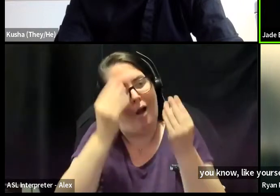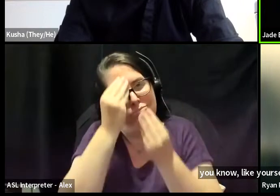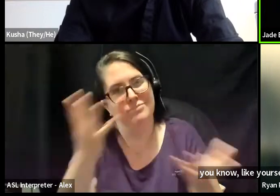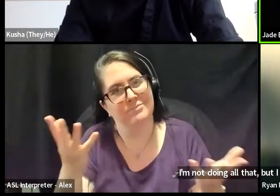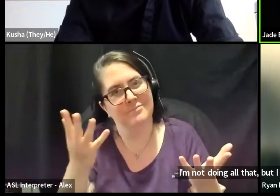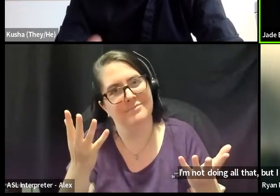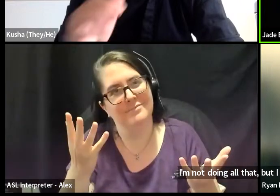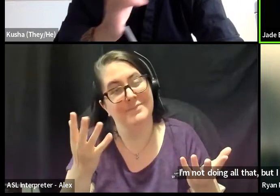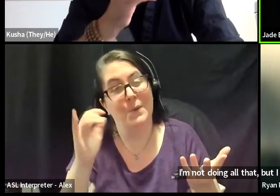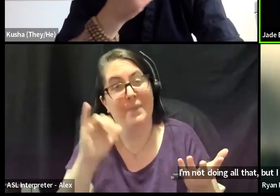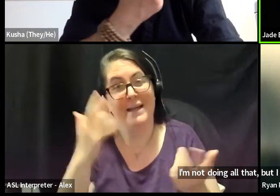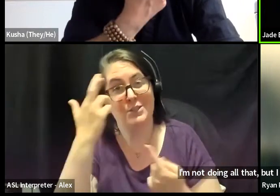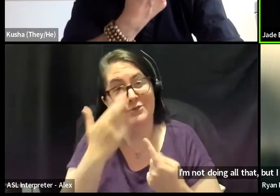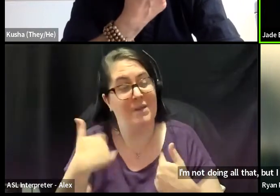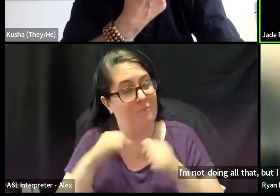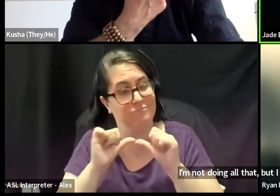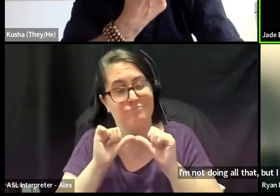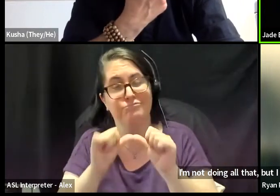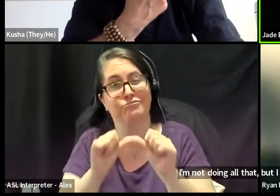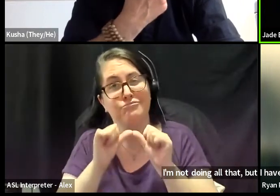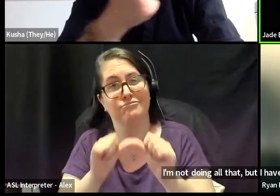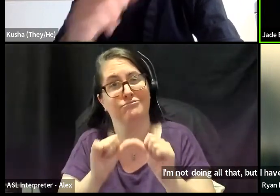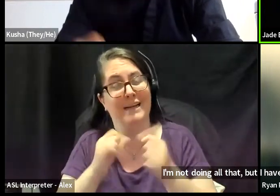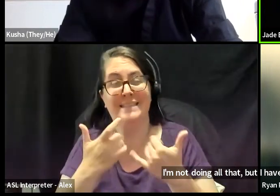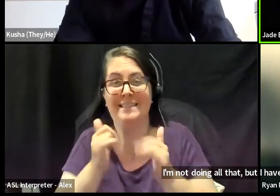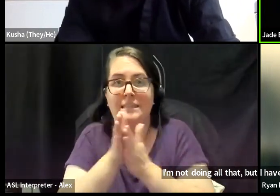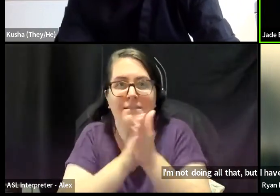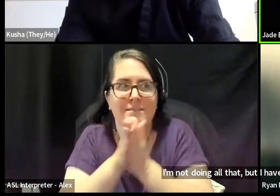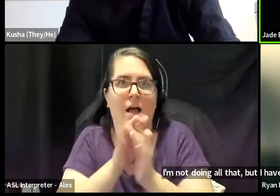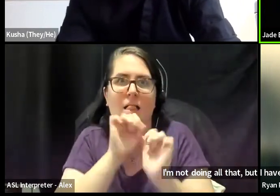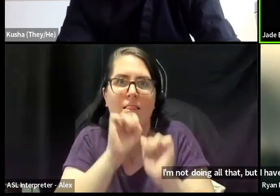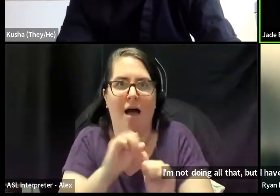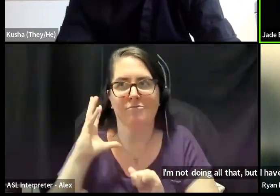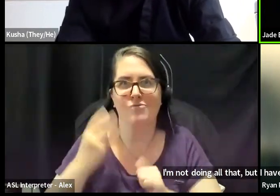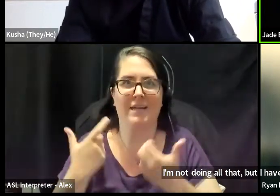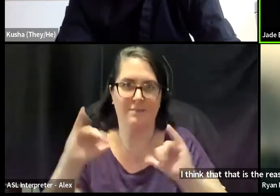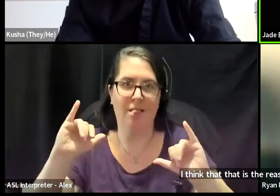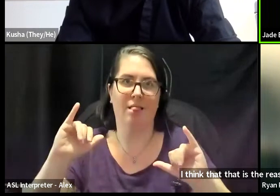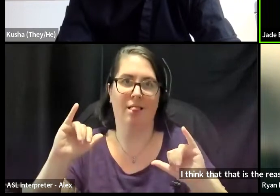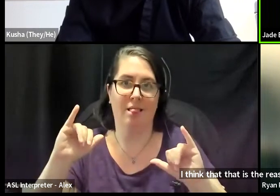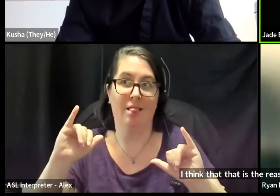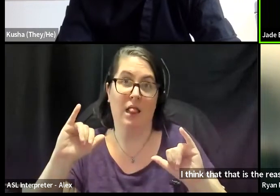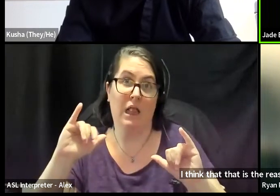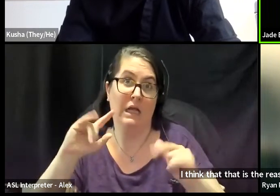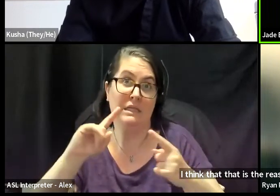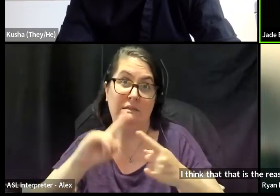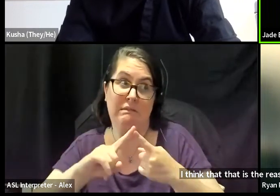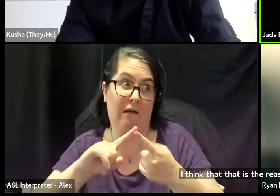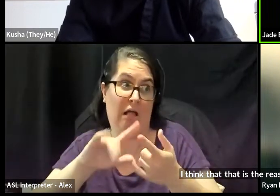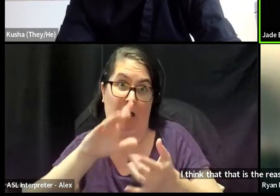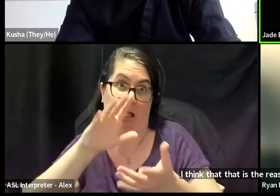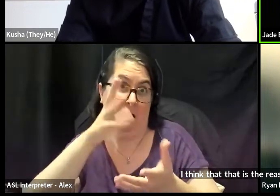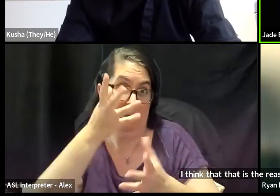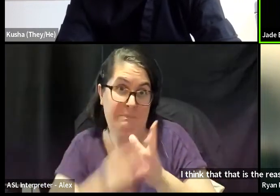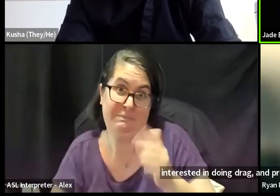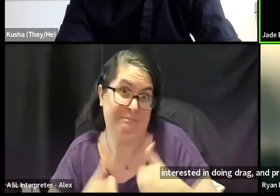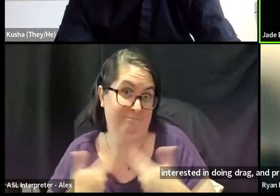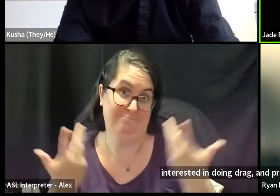is the reason that I'm still interested in doing drag, and probably will do it until I'm gone.